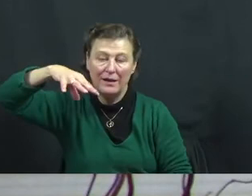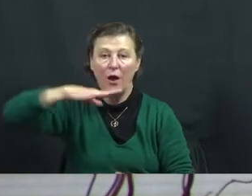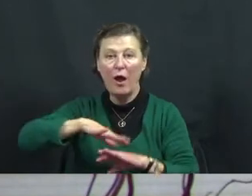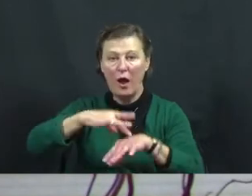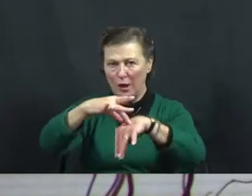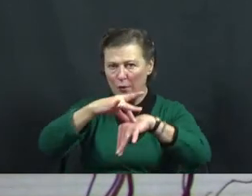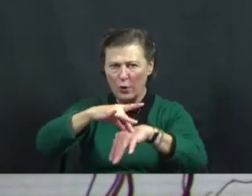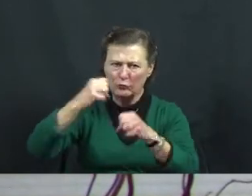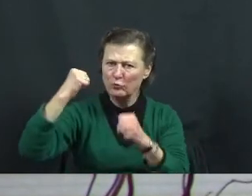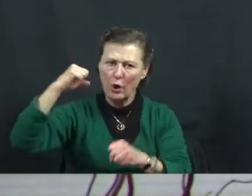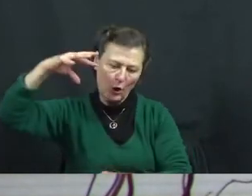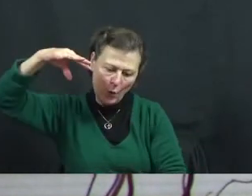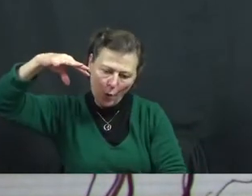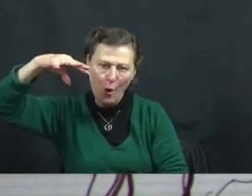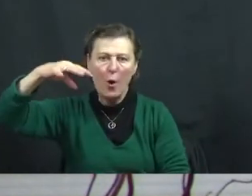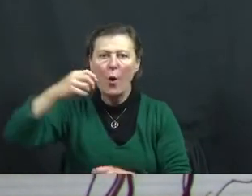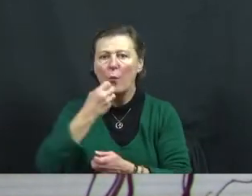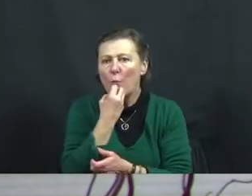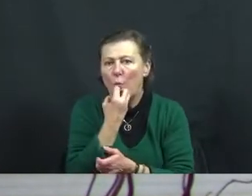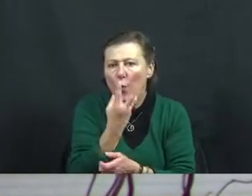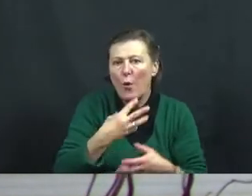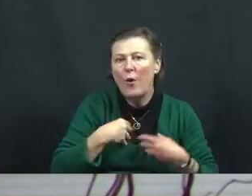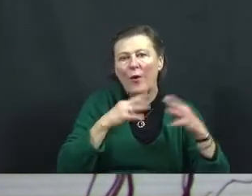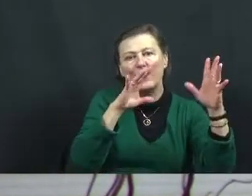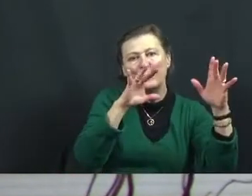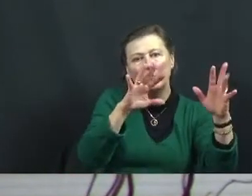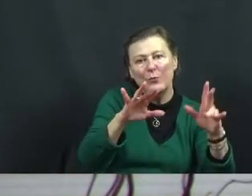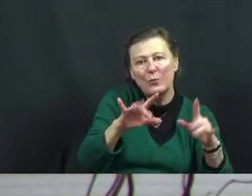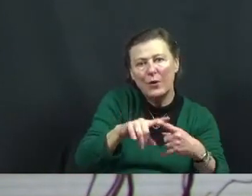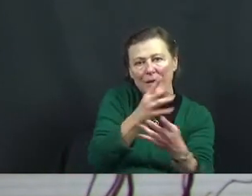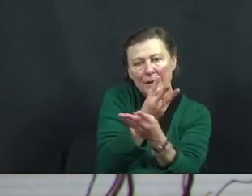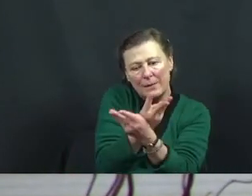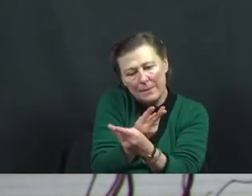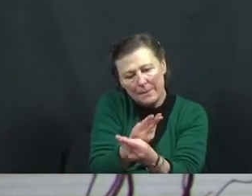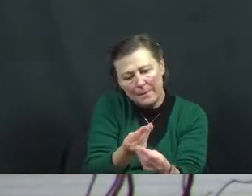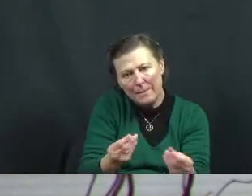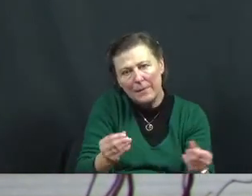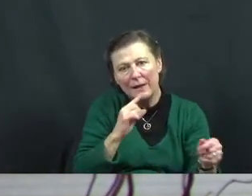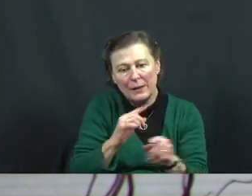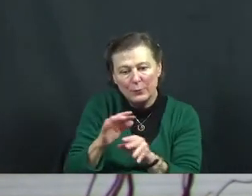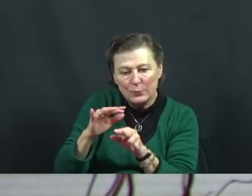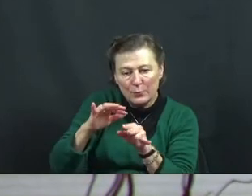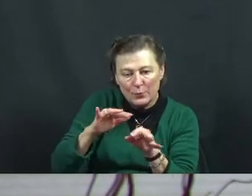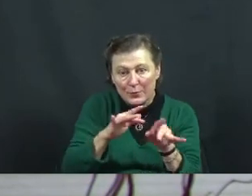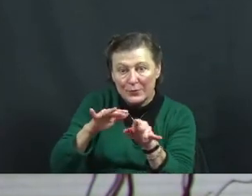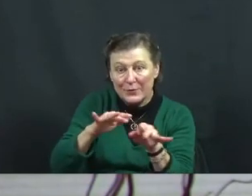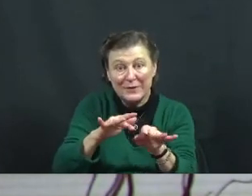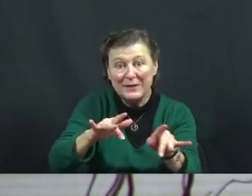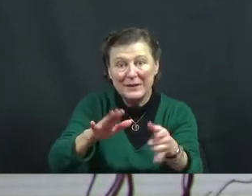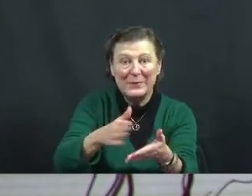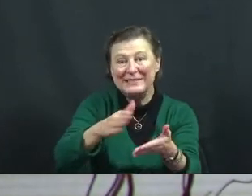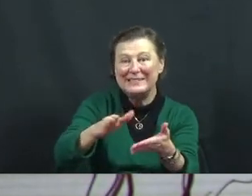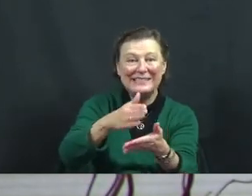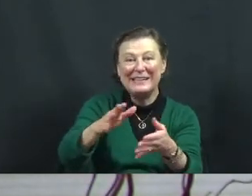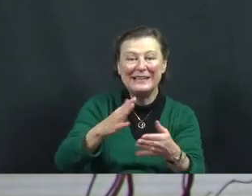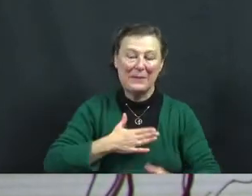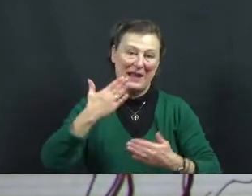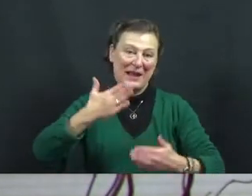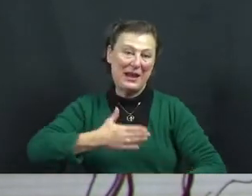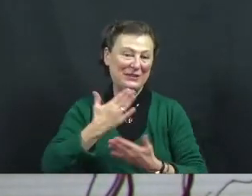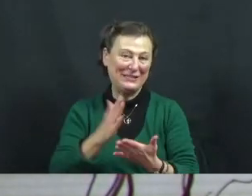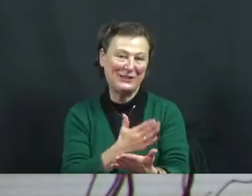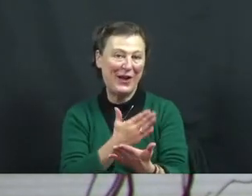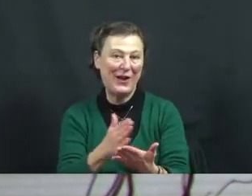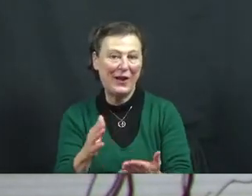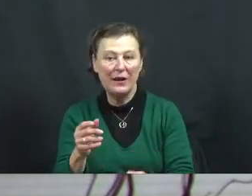might. She had warmed the snow until it melted and the streams ran once again, singing their merry songs. She